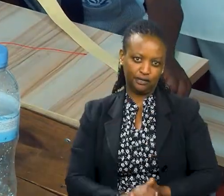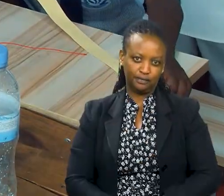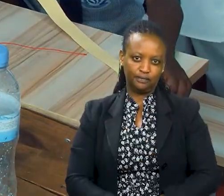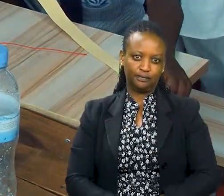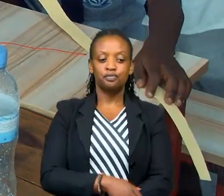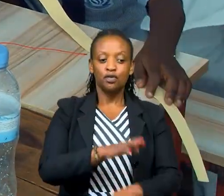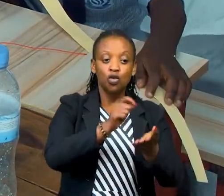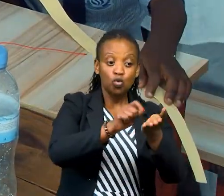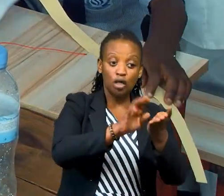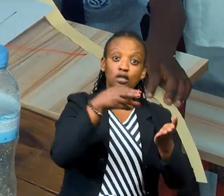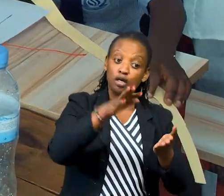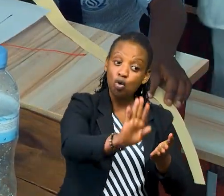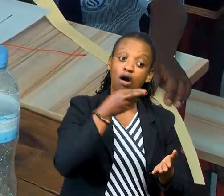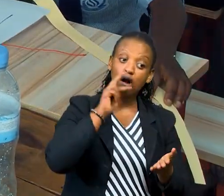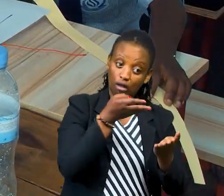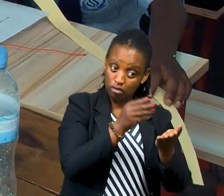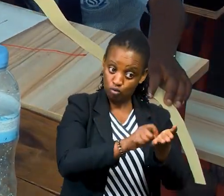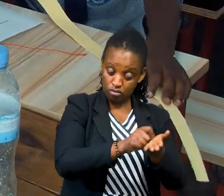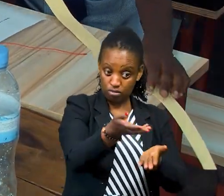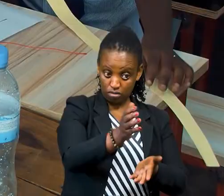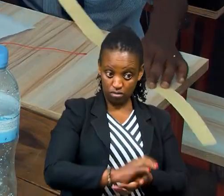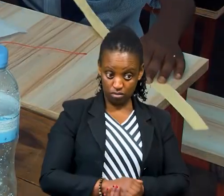You write your answers there.